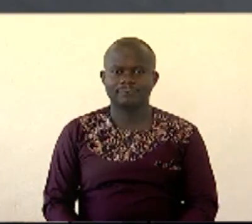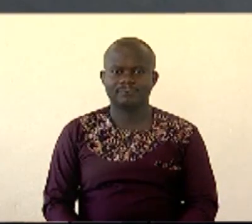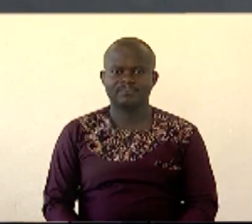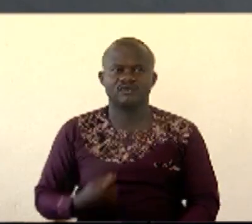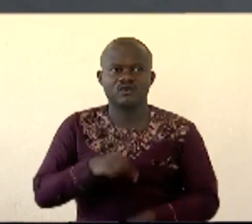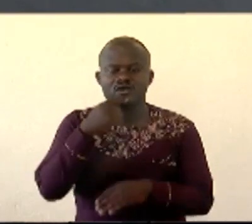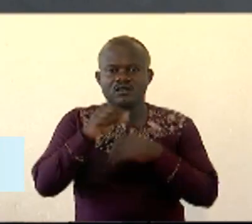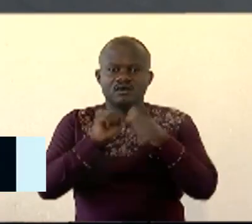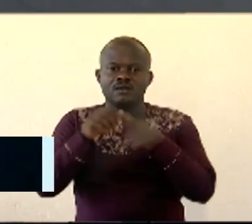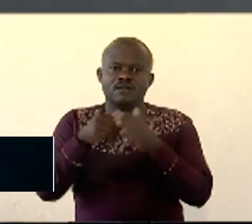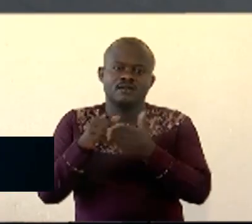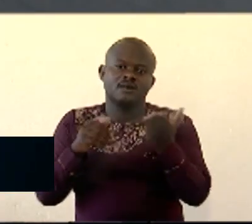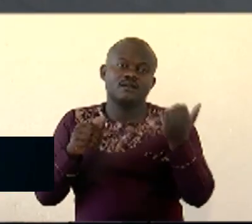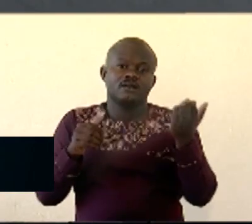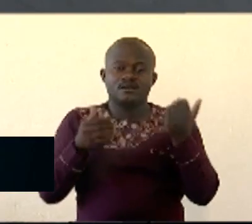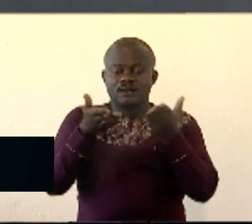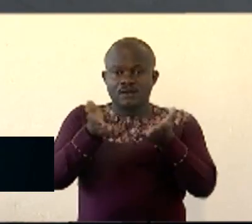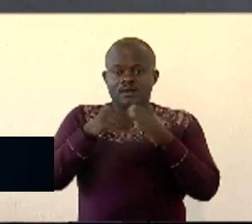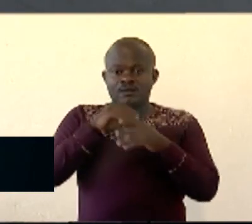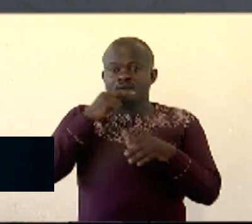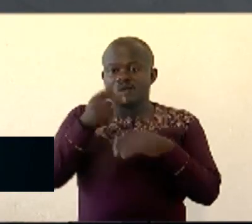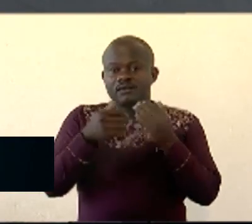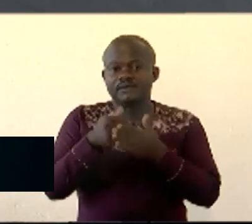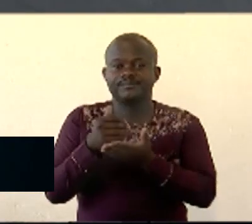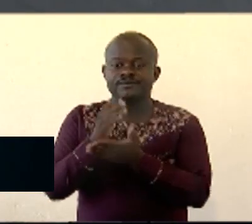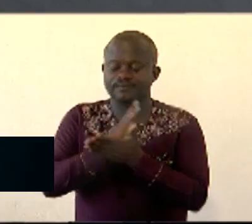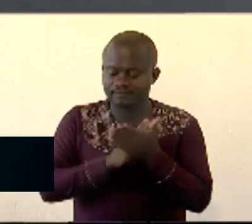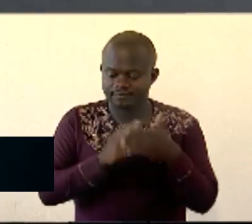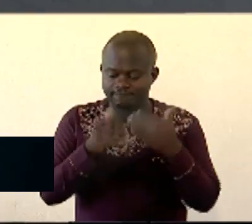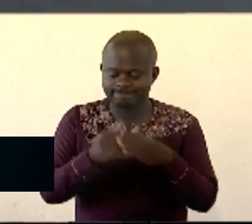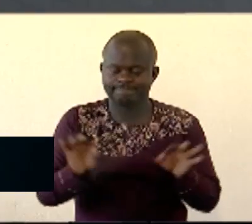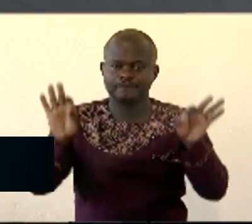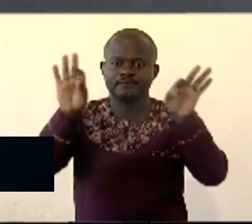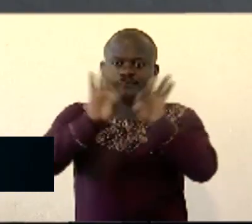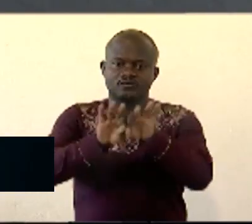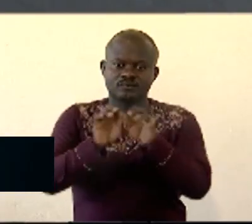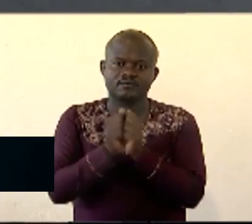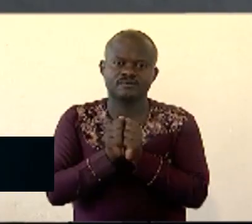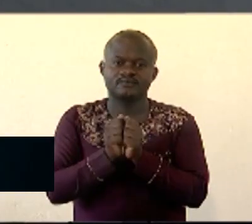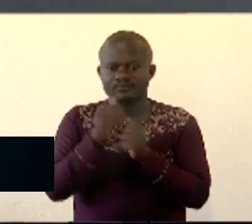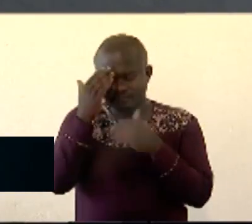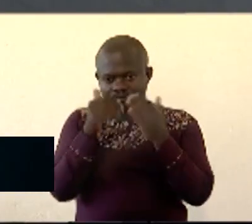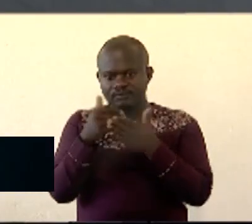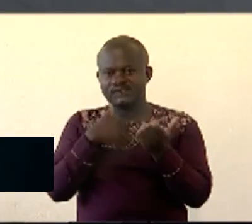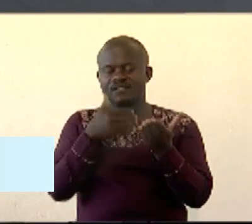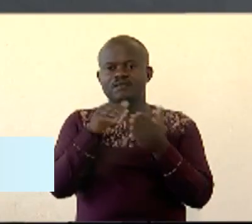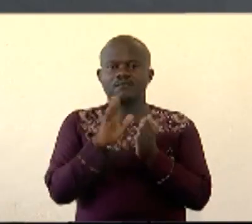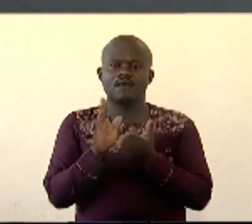We talked about spongy mesophyll layer, the presence of spongy mesophyll layer, which is also very important because it has